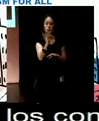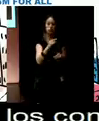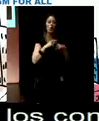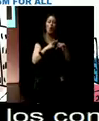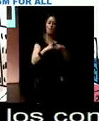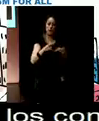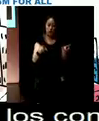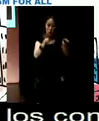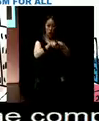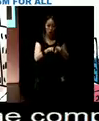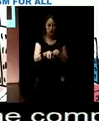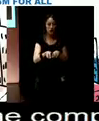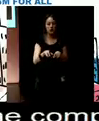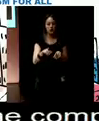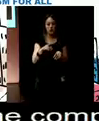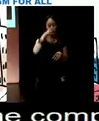sharing benefits.